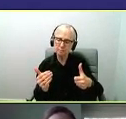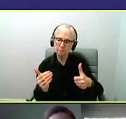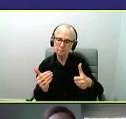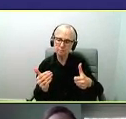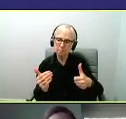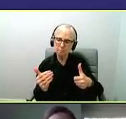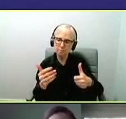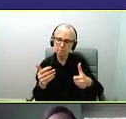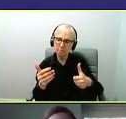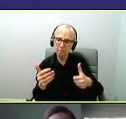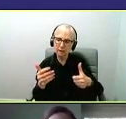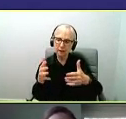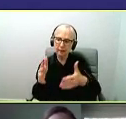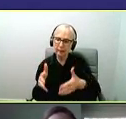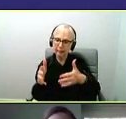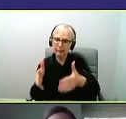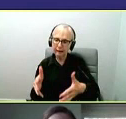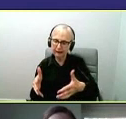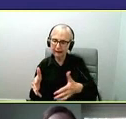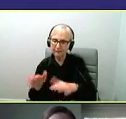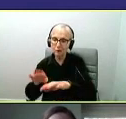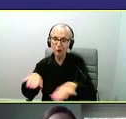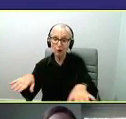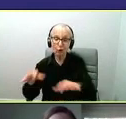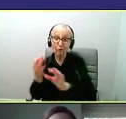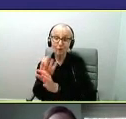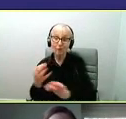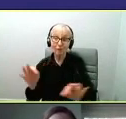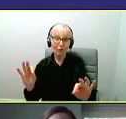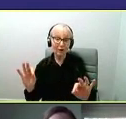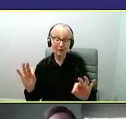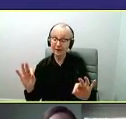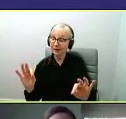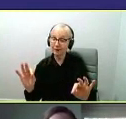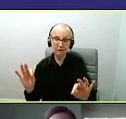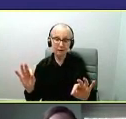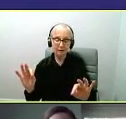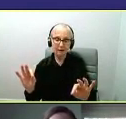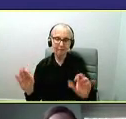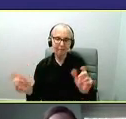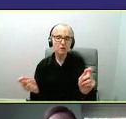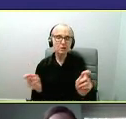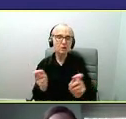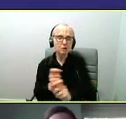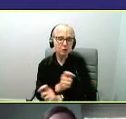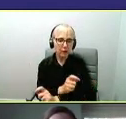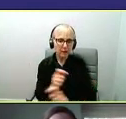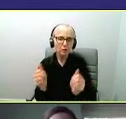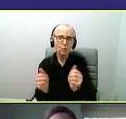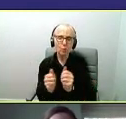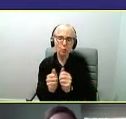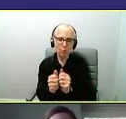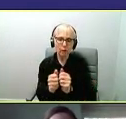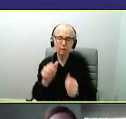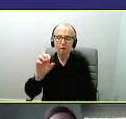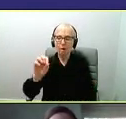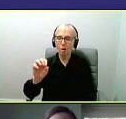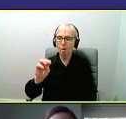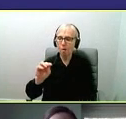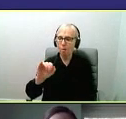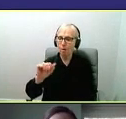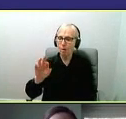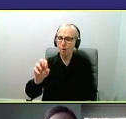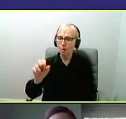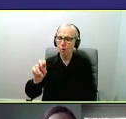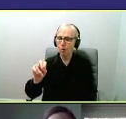leave the young children free from harm. That really changed with the Omicron variant, which arrived in Denver